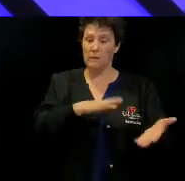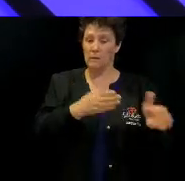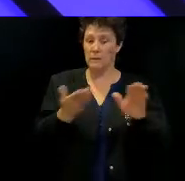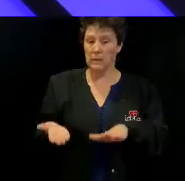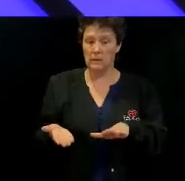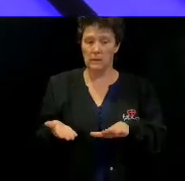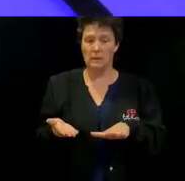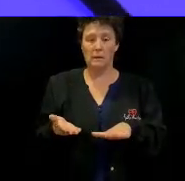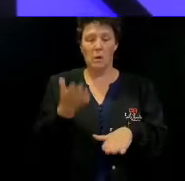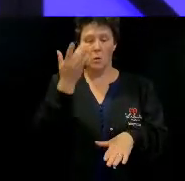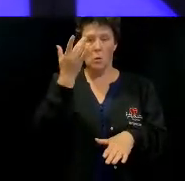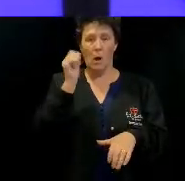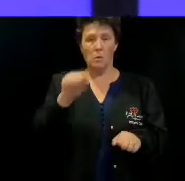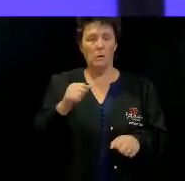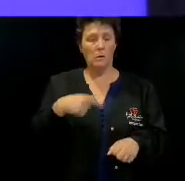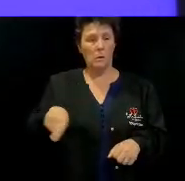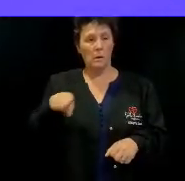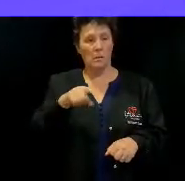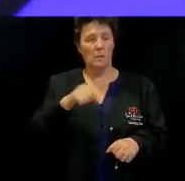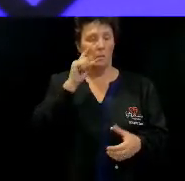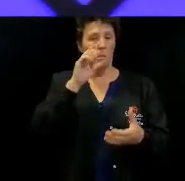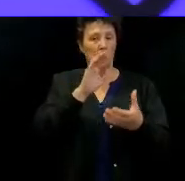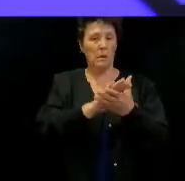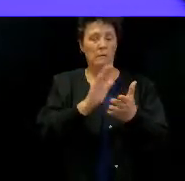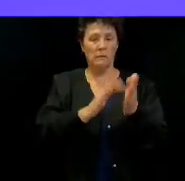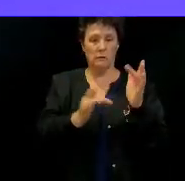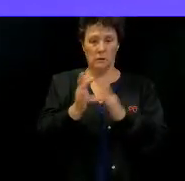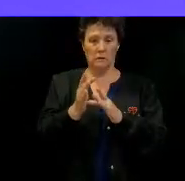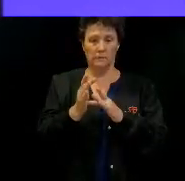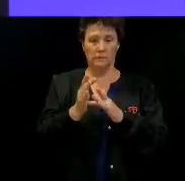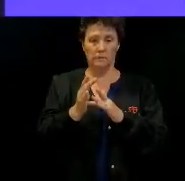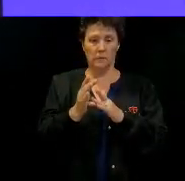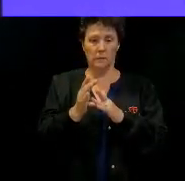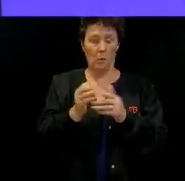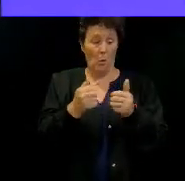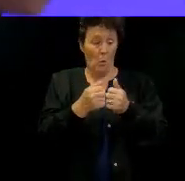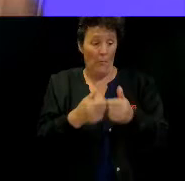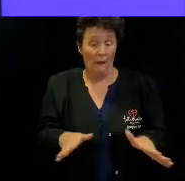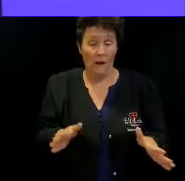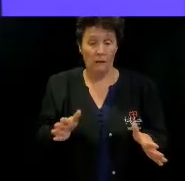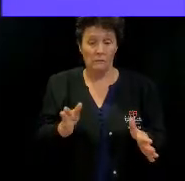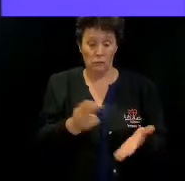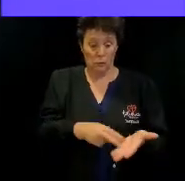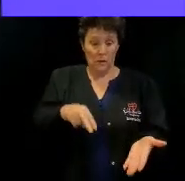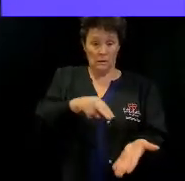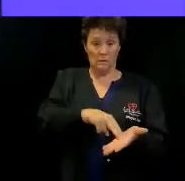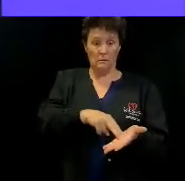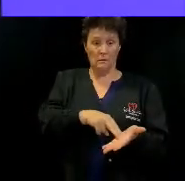That's why we can believe in Jesus. Without the resurrection, our faith is empty.